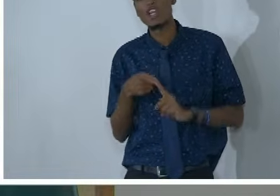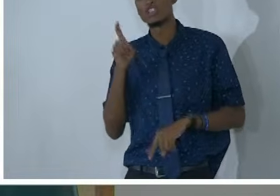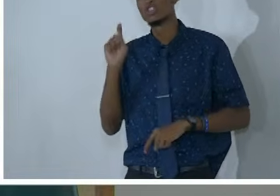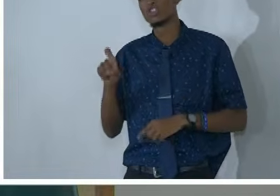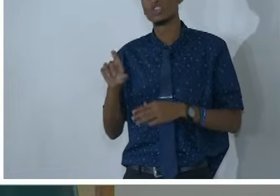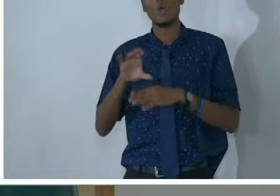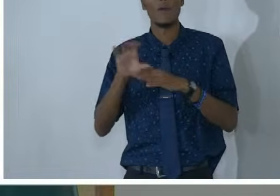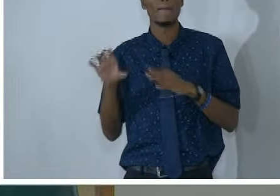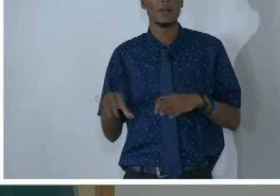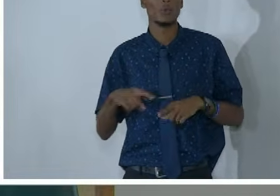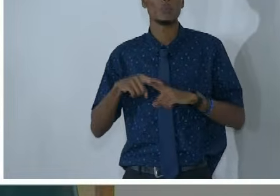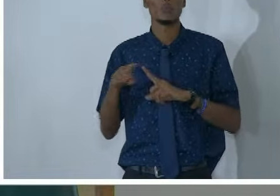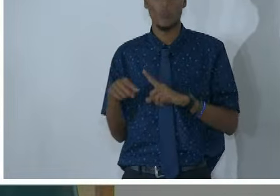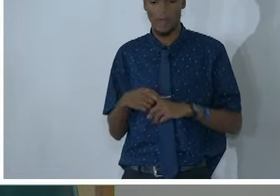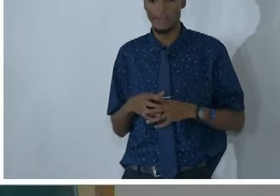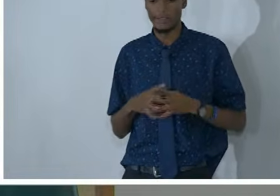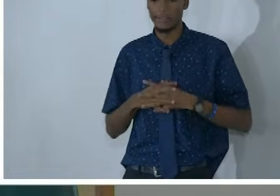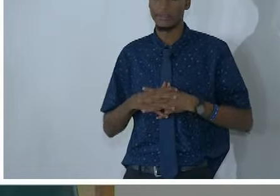complete.